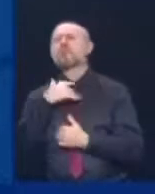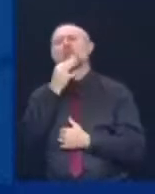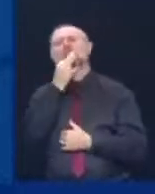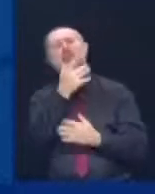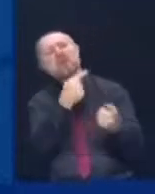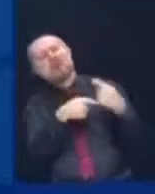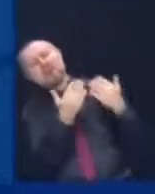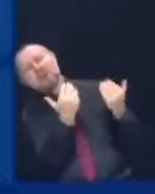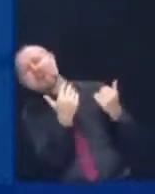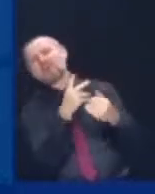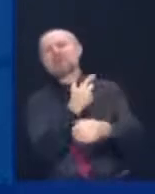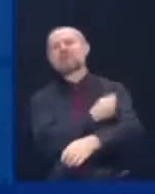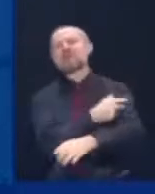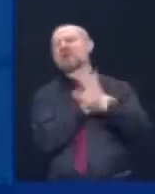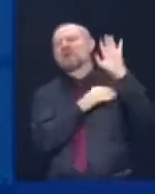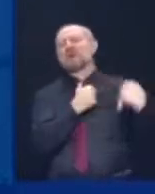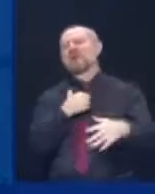it.